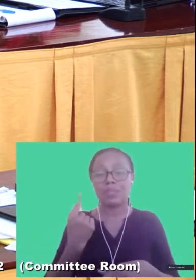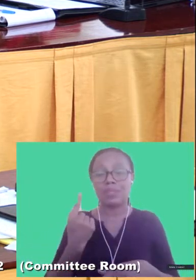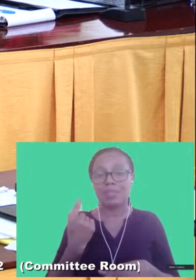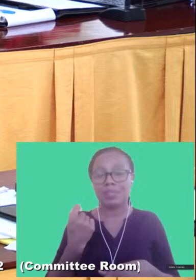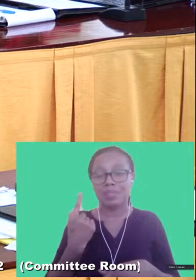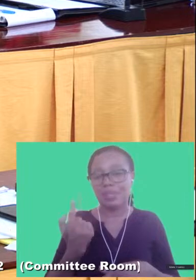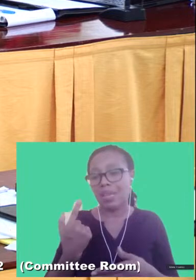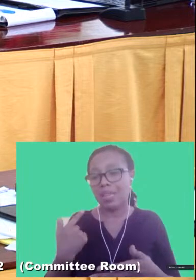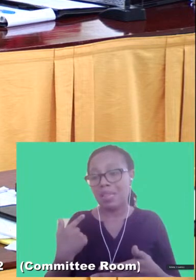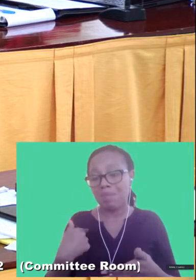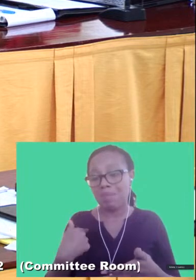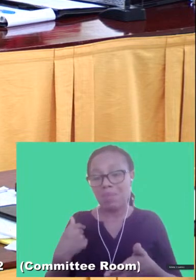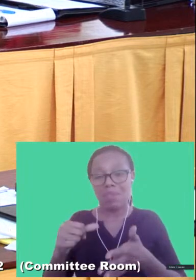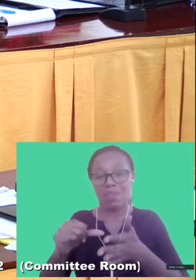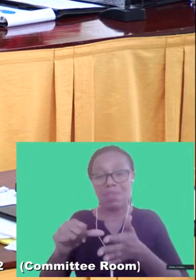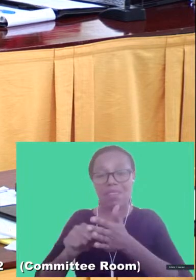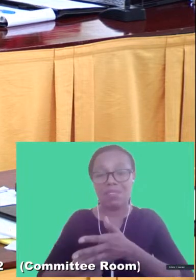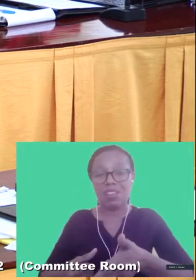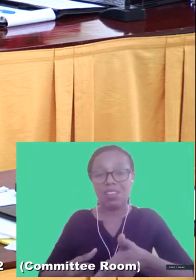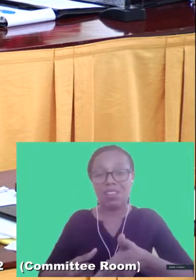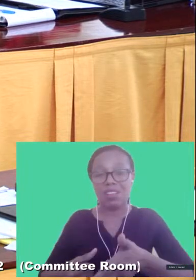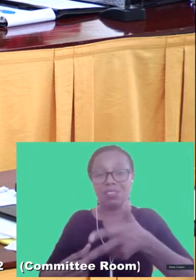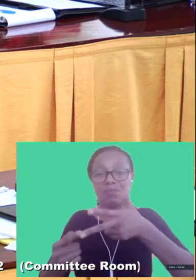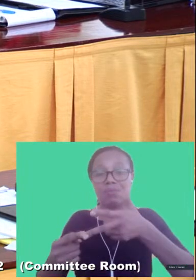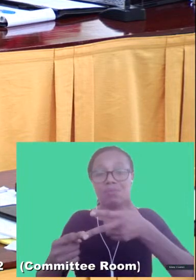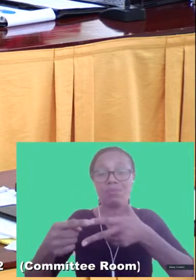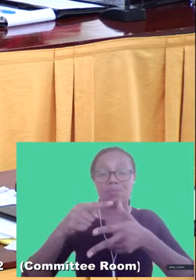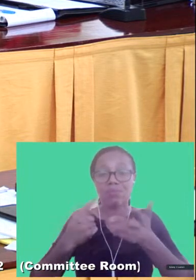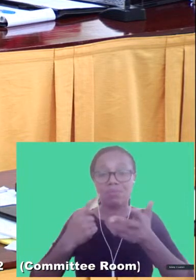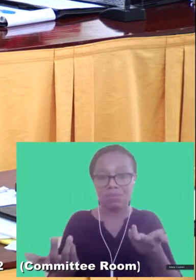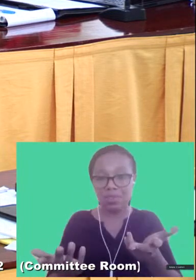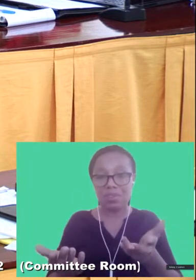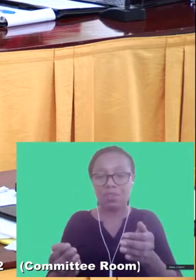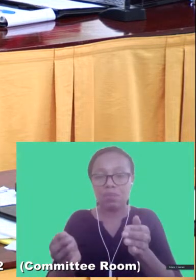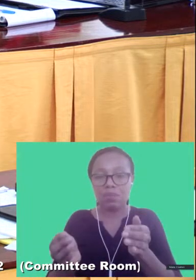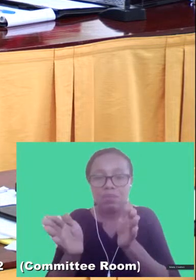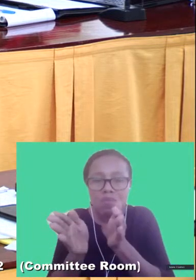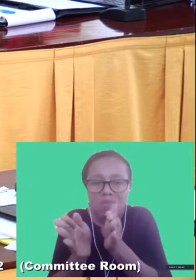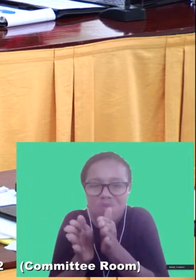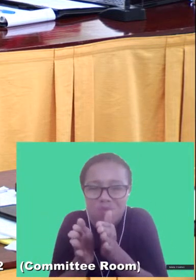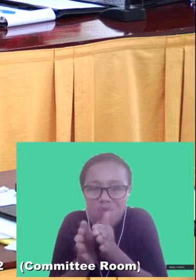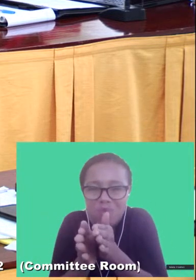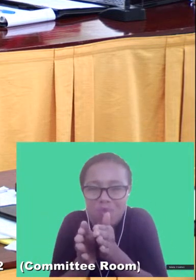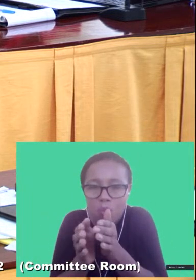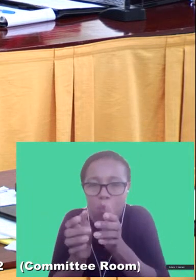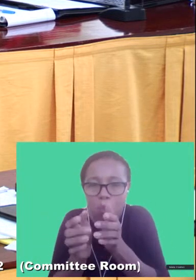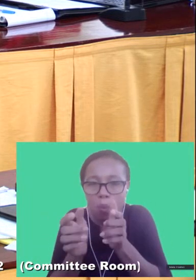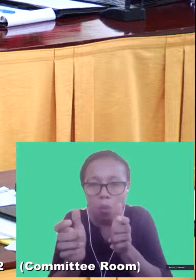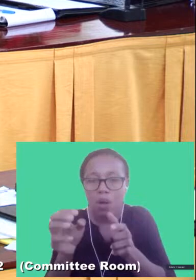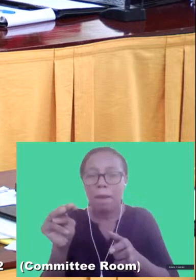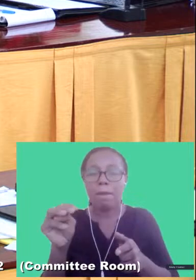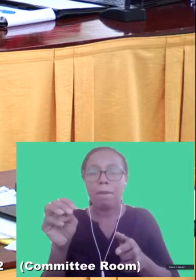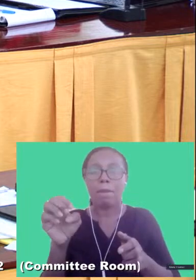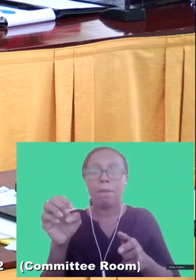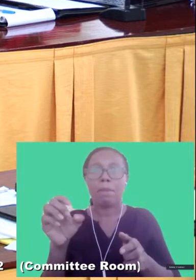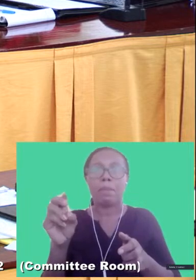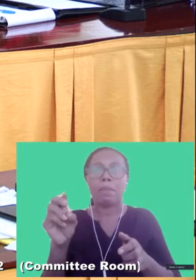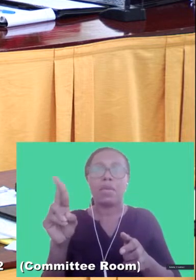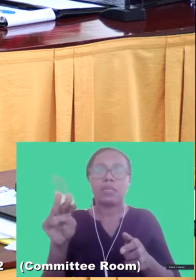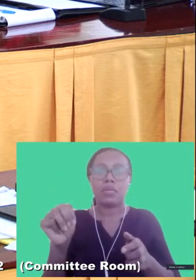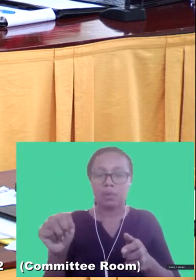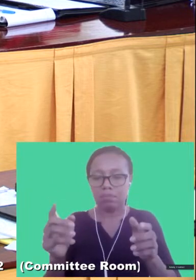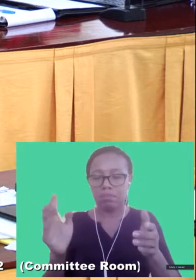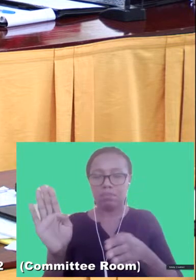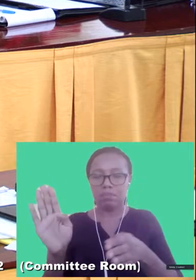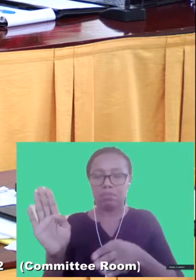sector has to be able to confront if we are to go forward, as we must. I am not prepared to